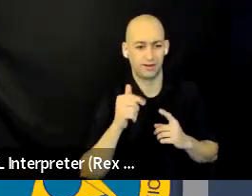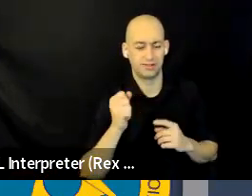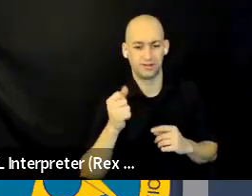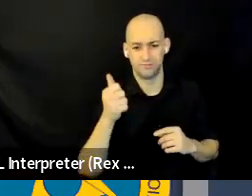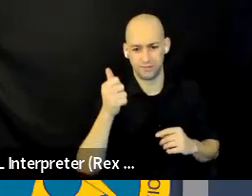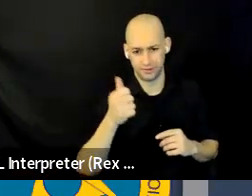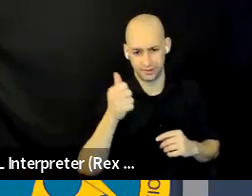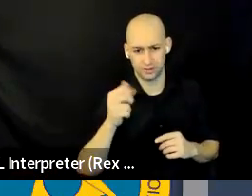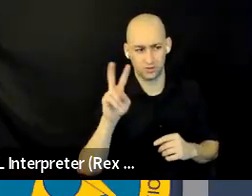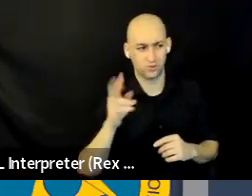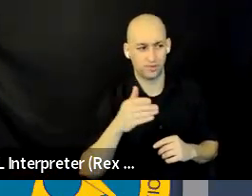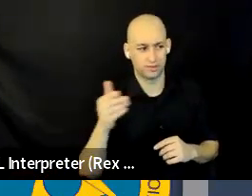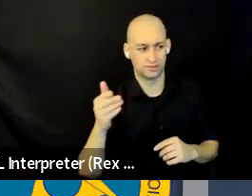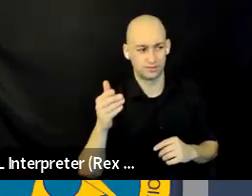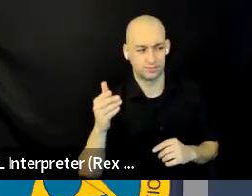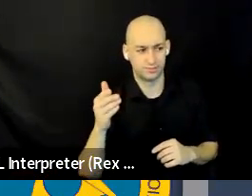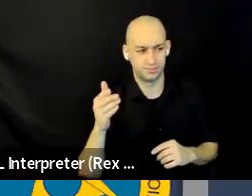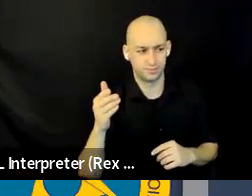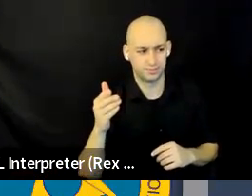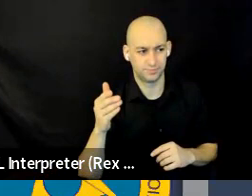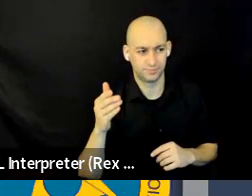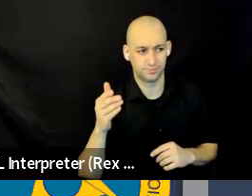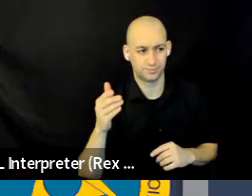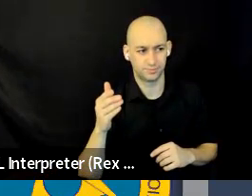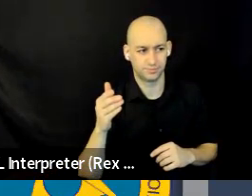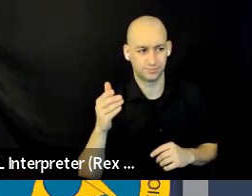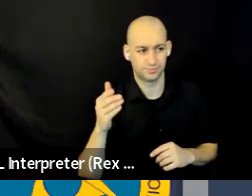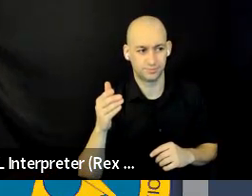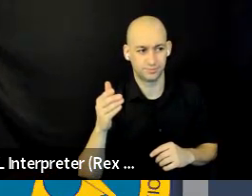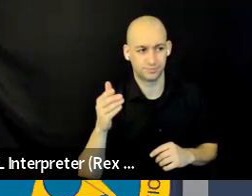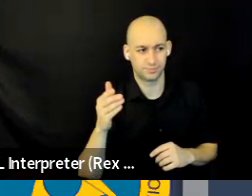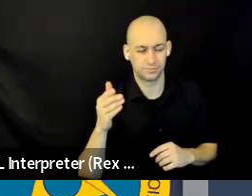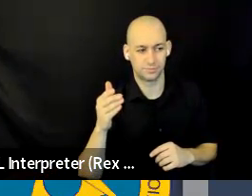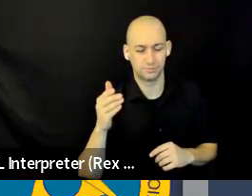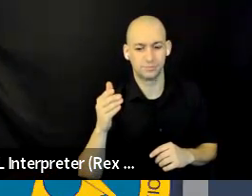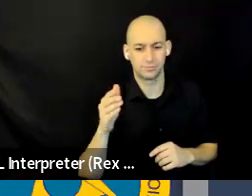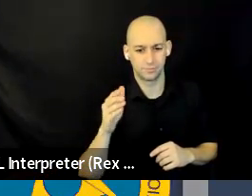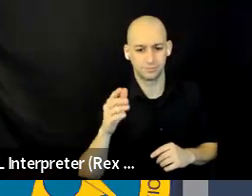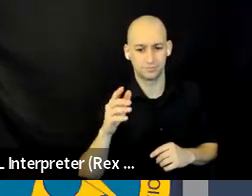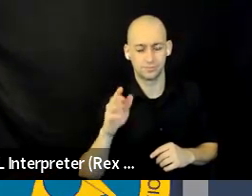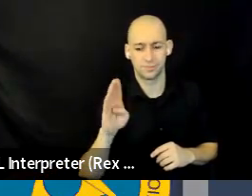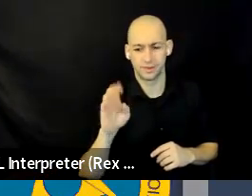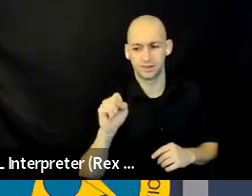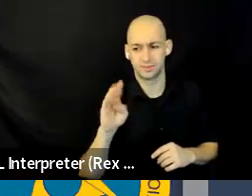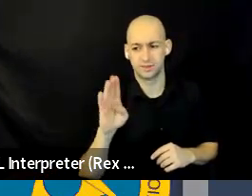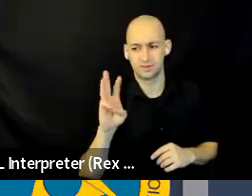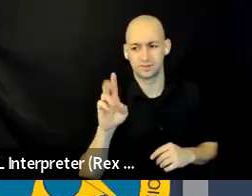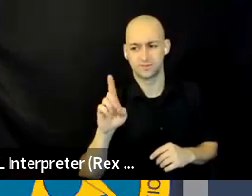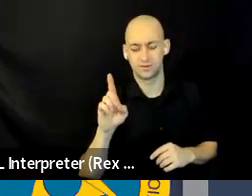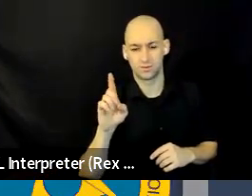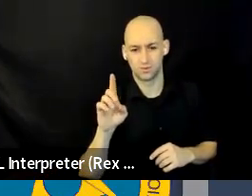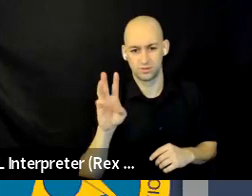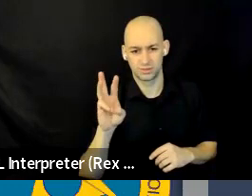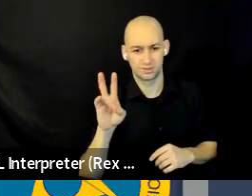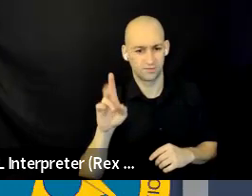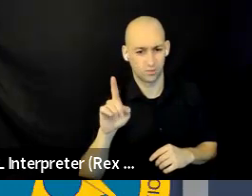Two things. And I mentioned this yesterday with SB 671, how, and we're only on the, I